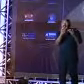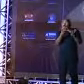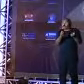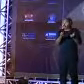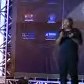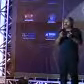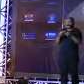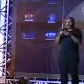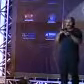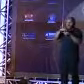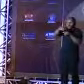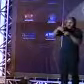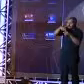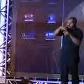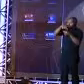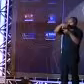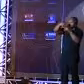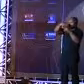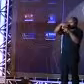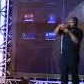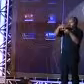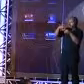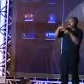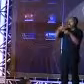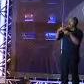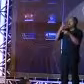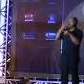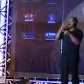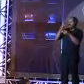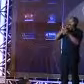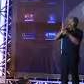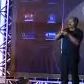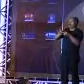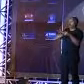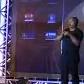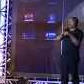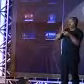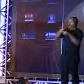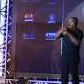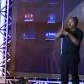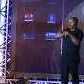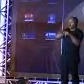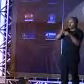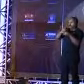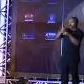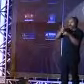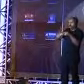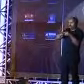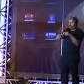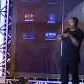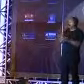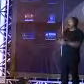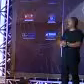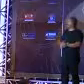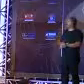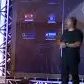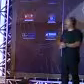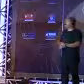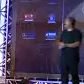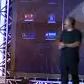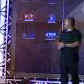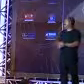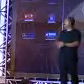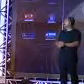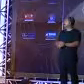represents a separate country. It's a simple model, but the